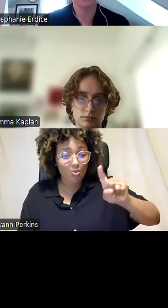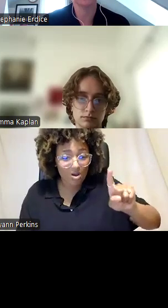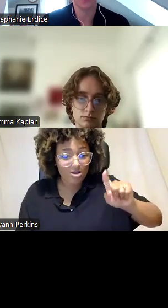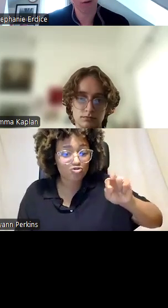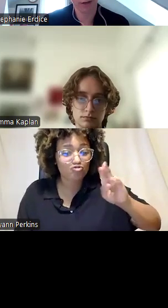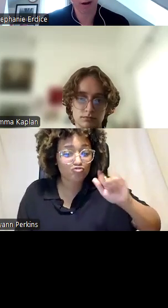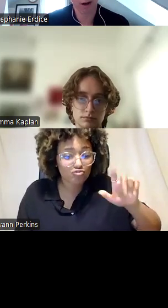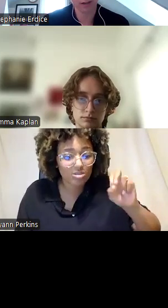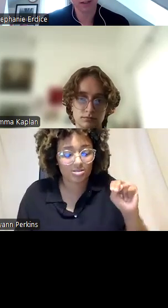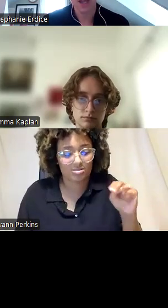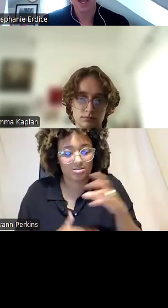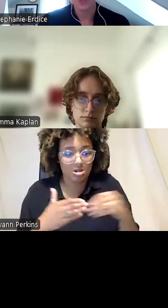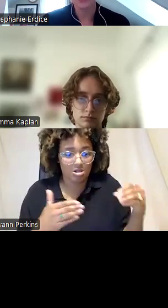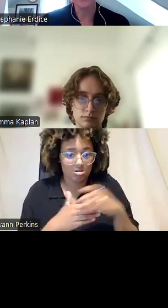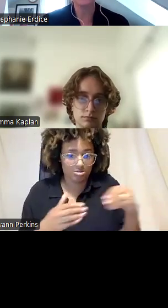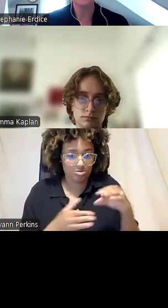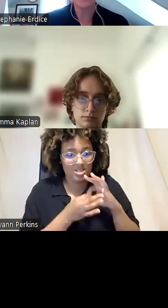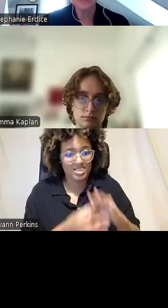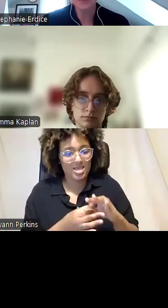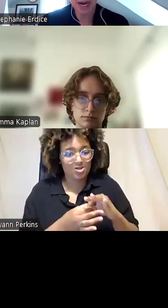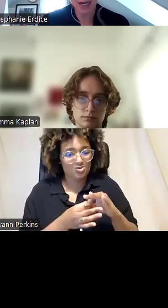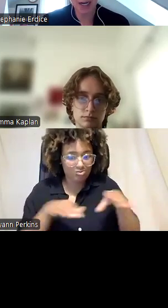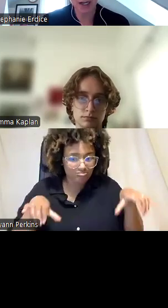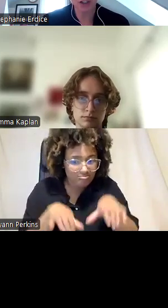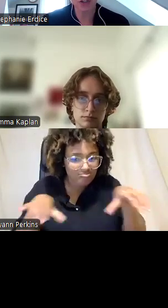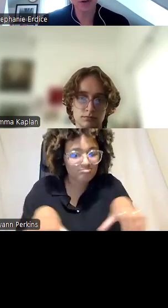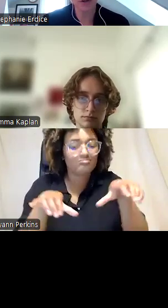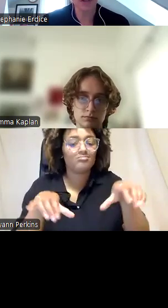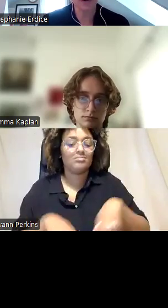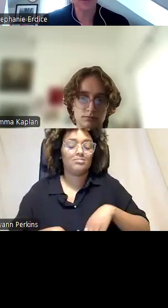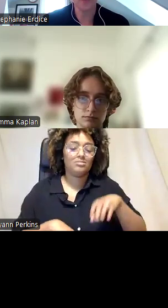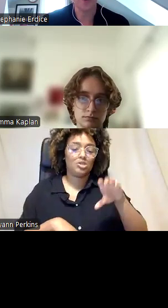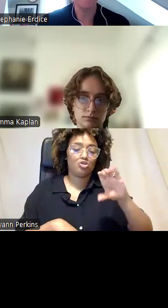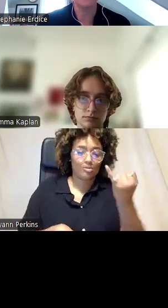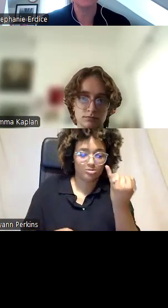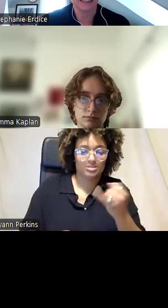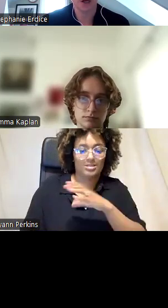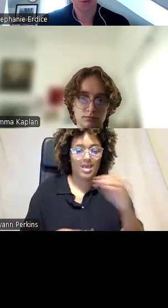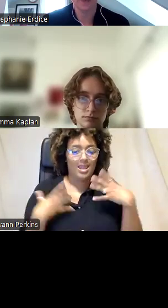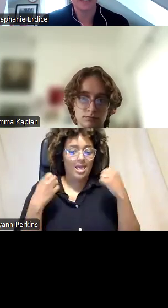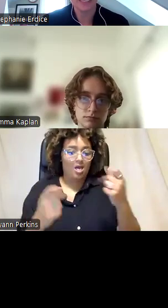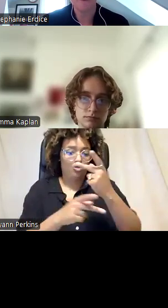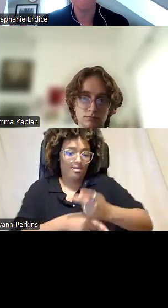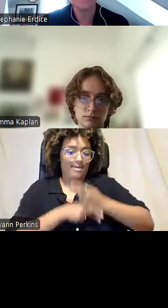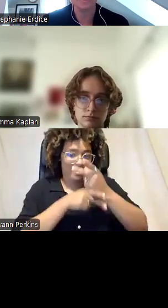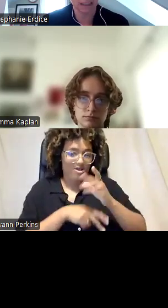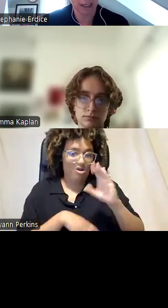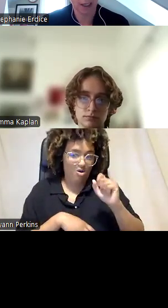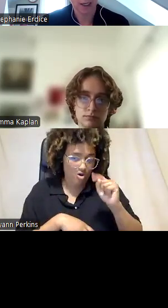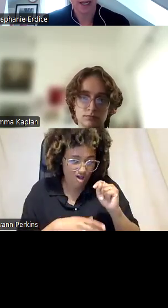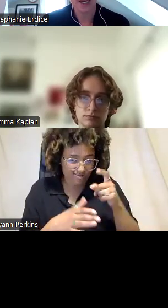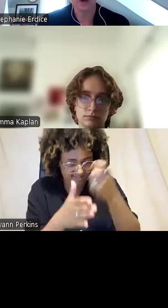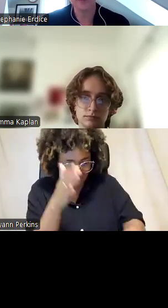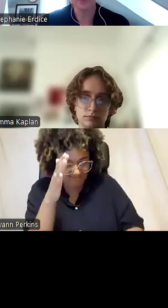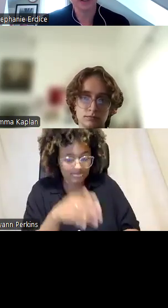criminal justice, and healthcare costs. So this is an estimated 234 billion with a B,